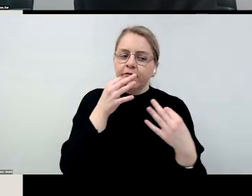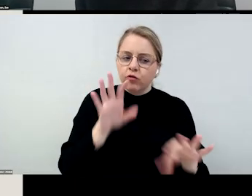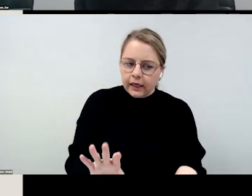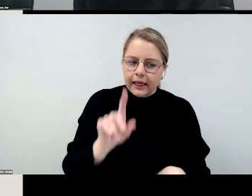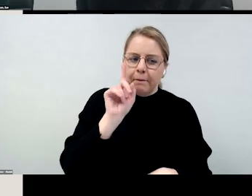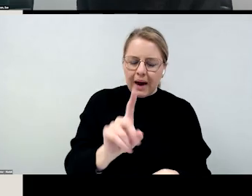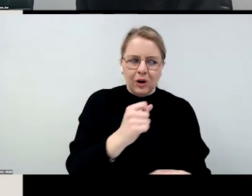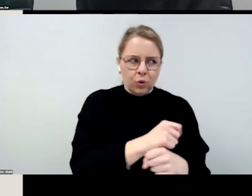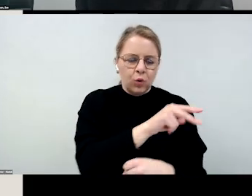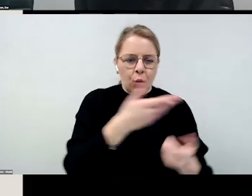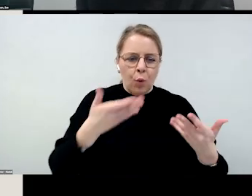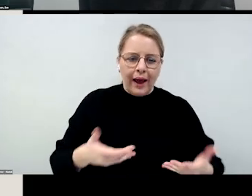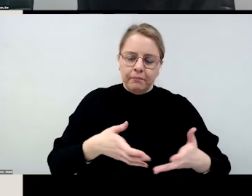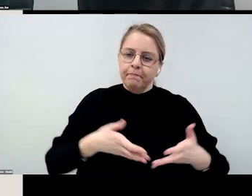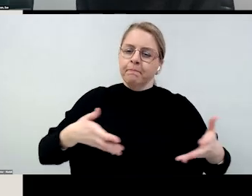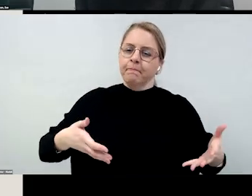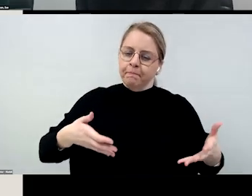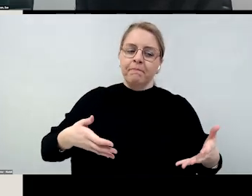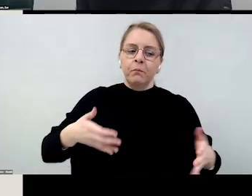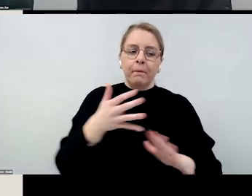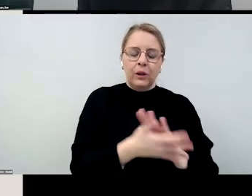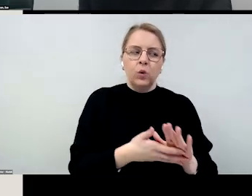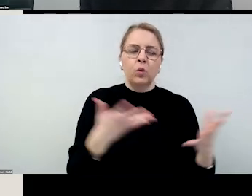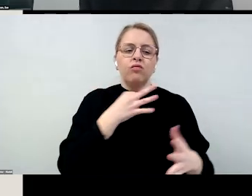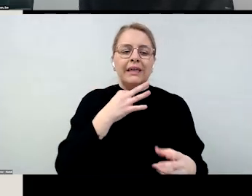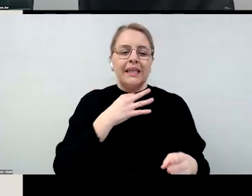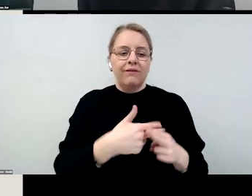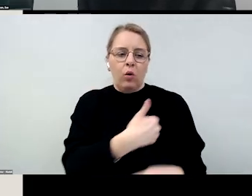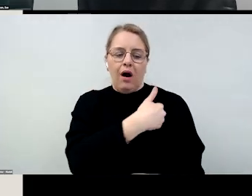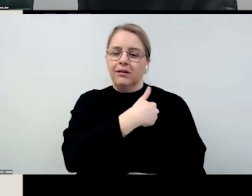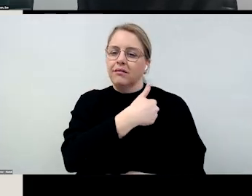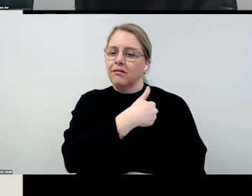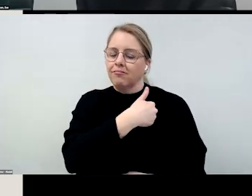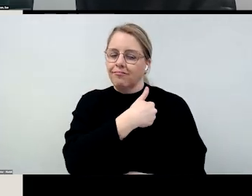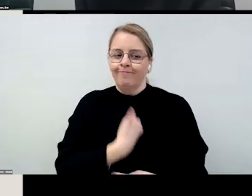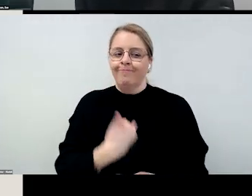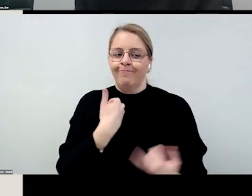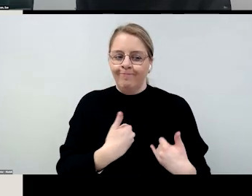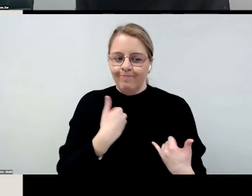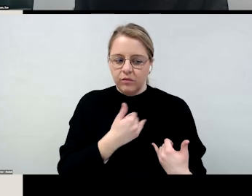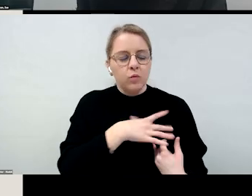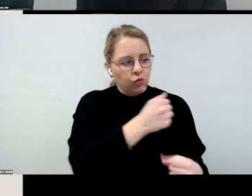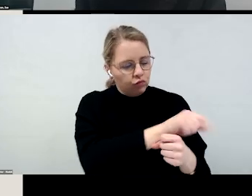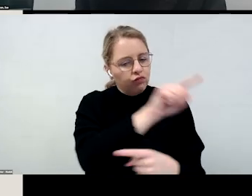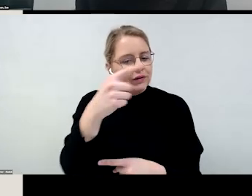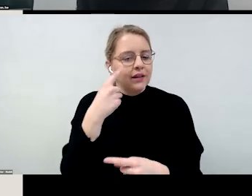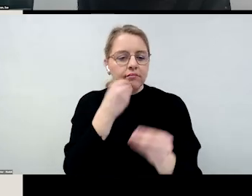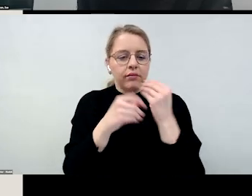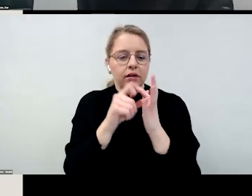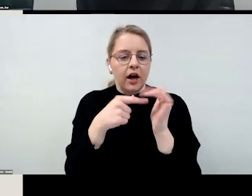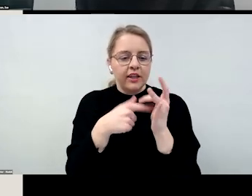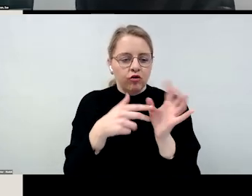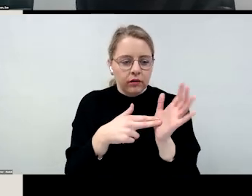of cardiovascular disease, and they want George to see a dietitian. The dietitians in George's local